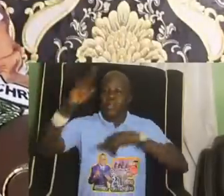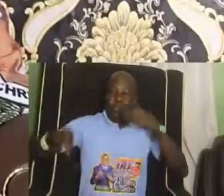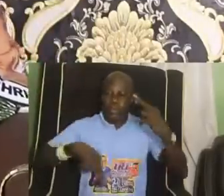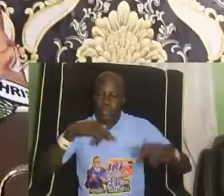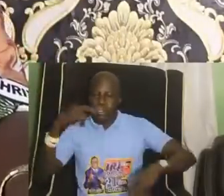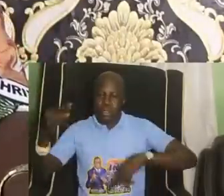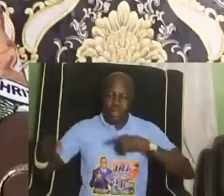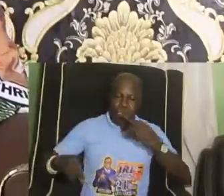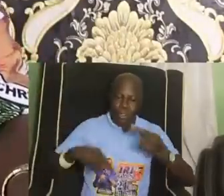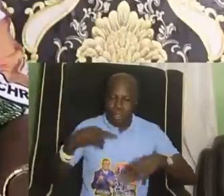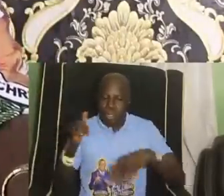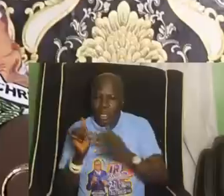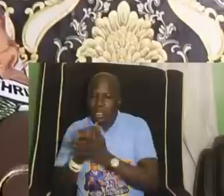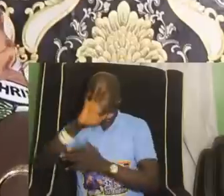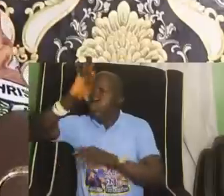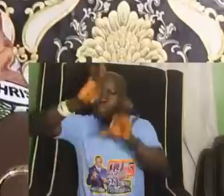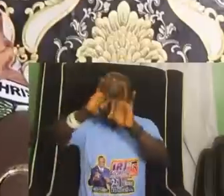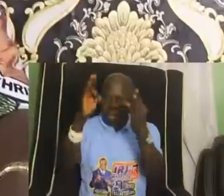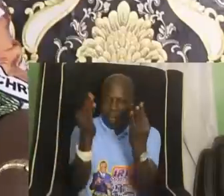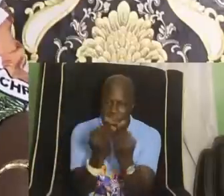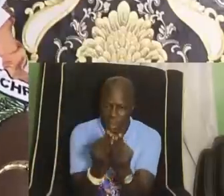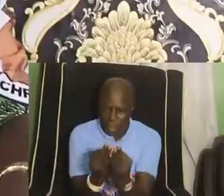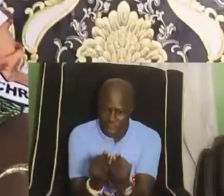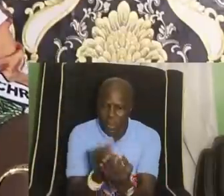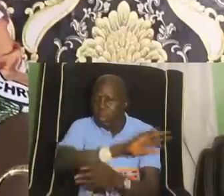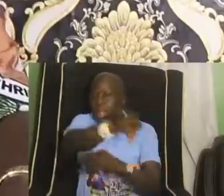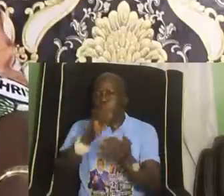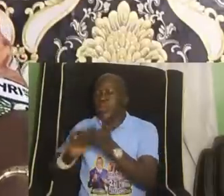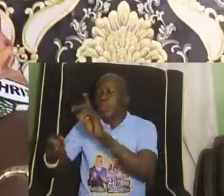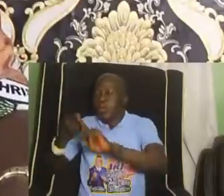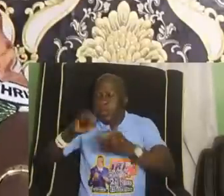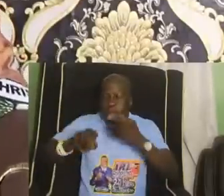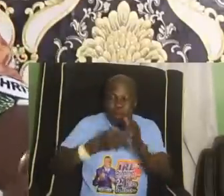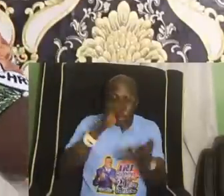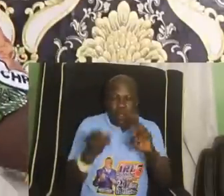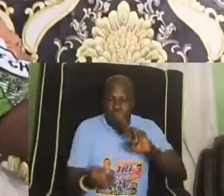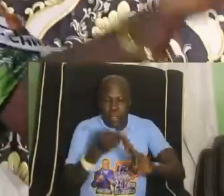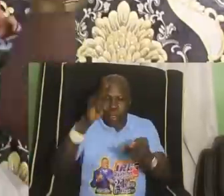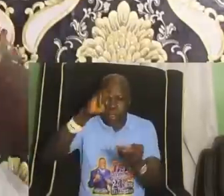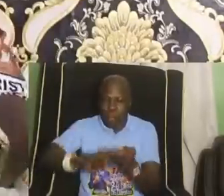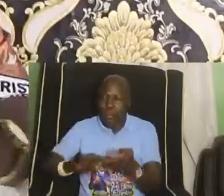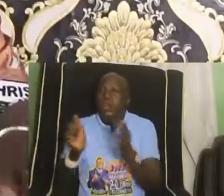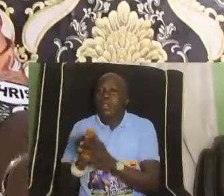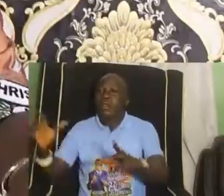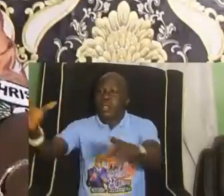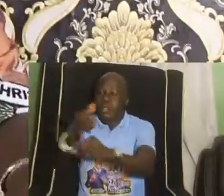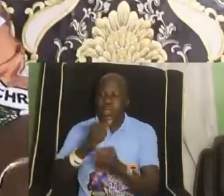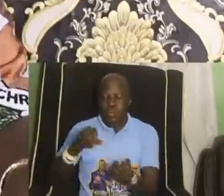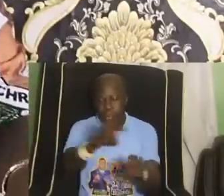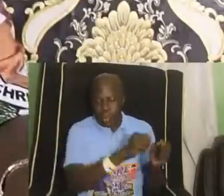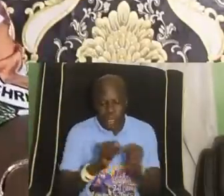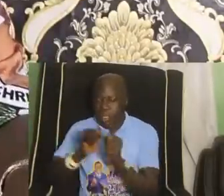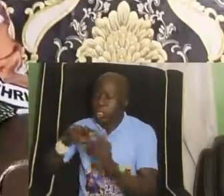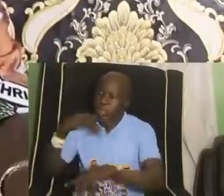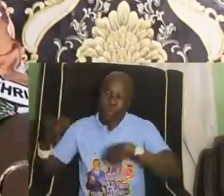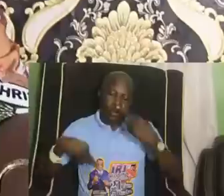ye, as you are rejoicing, atara, both your family, atara, your neighbors, wo they will come together.